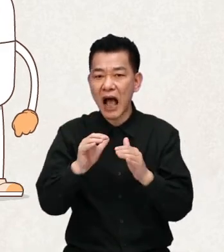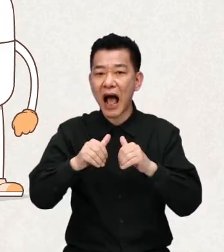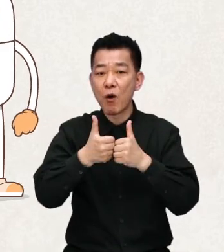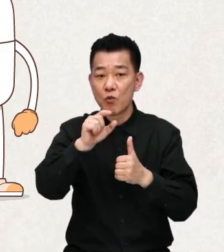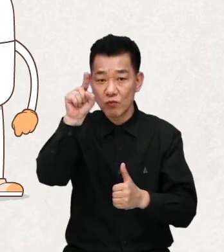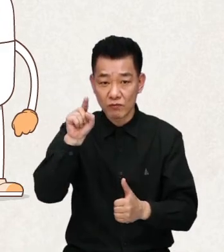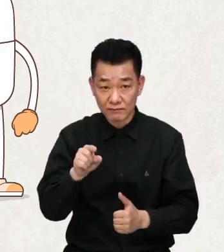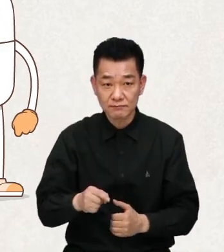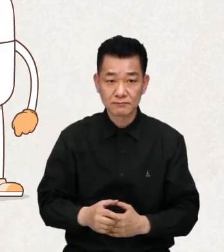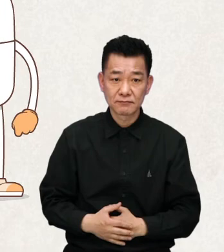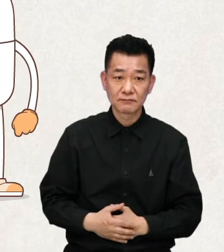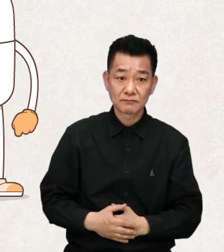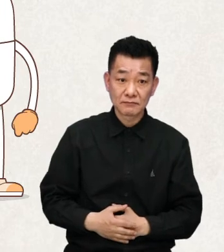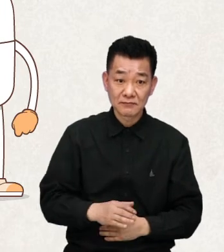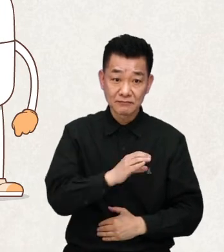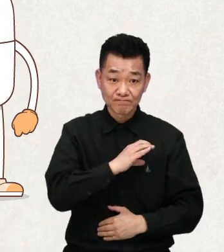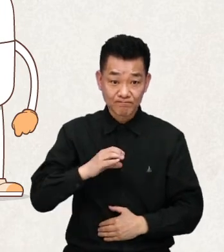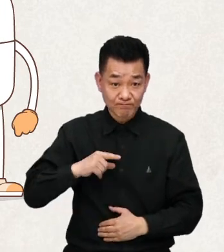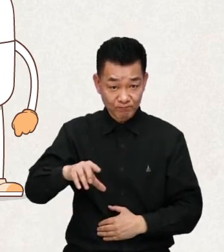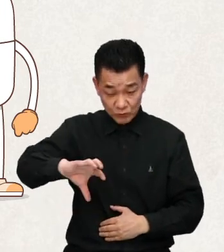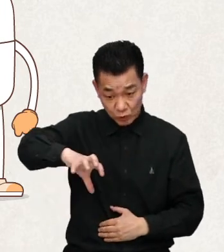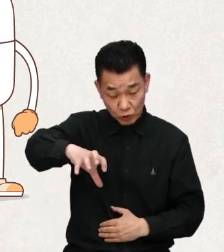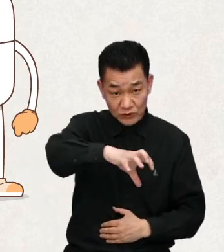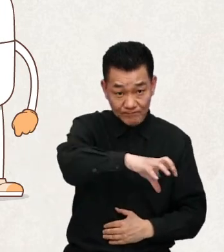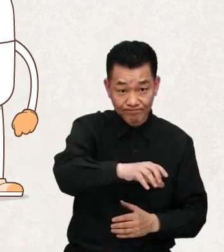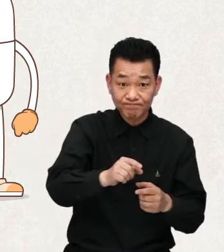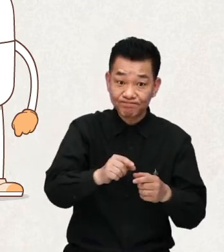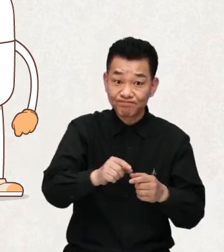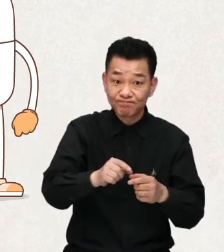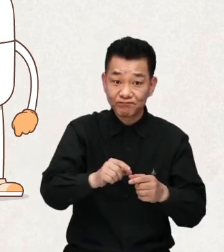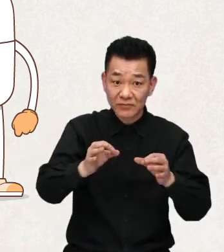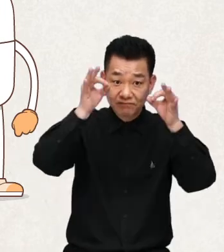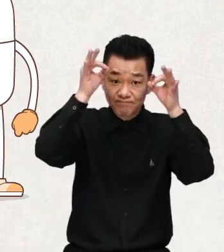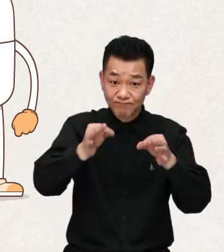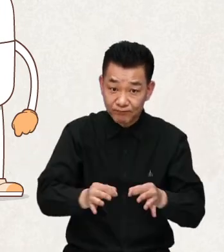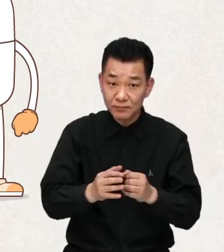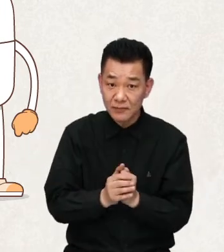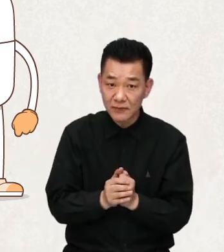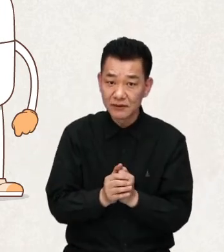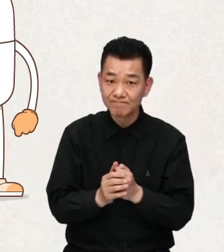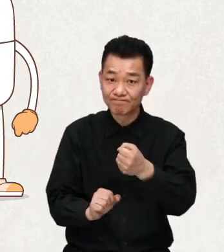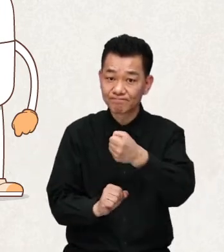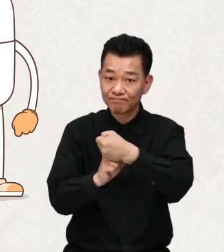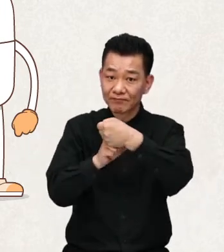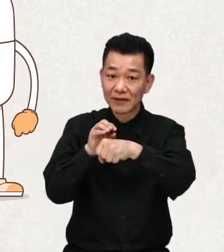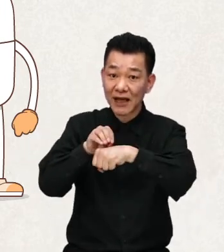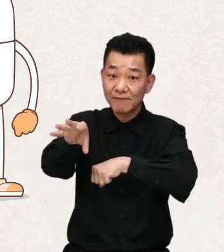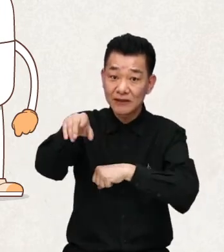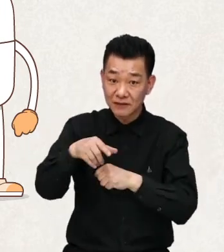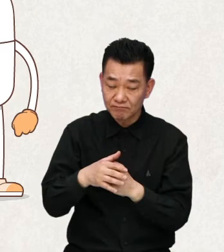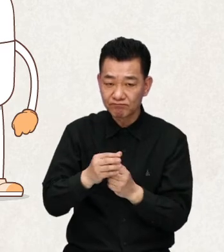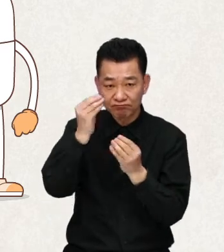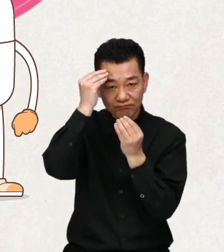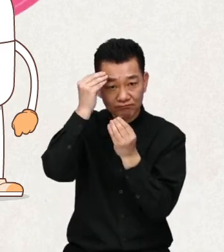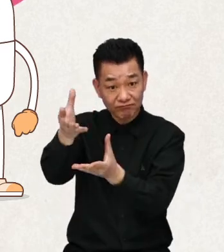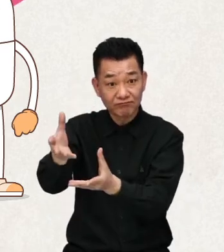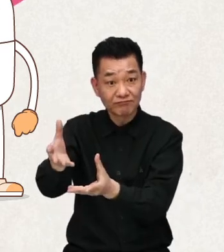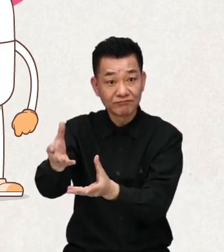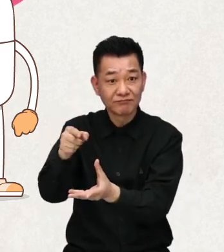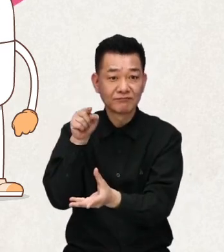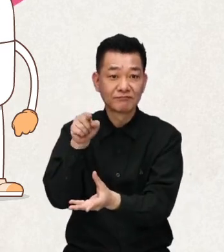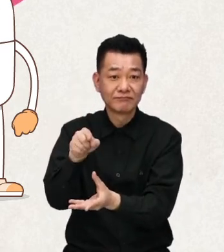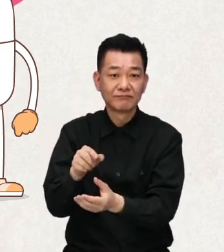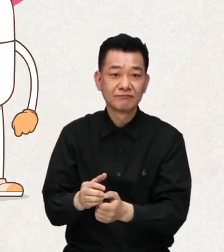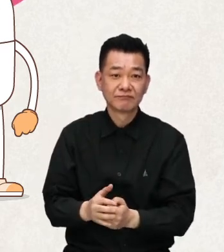notification? If the Committee on the Rights of Persons with Disabilities notifies the decision and recommendation to the state